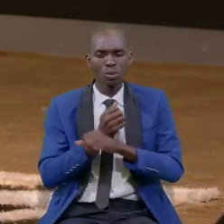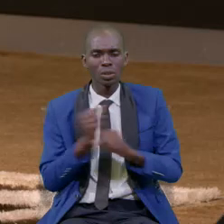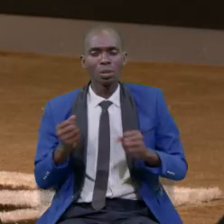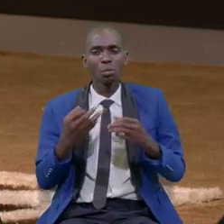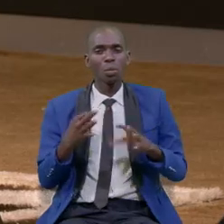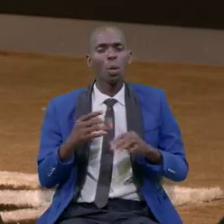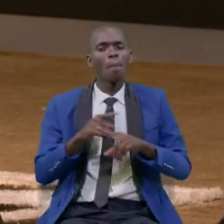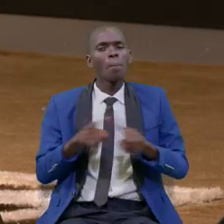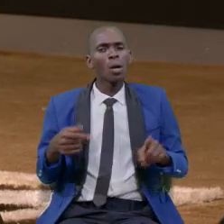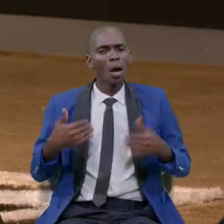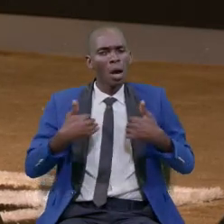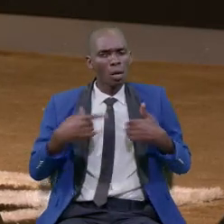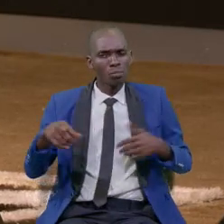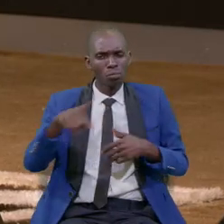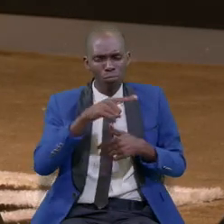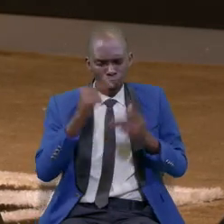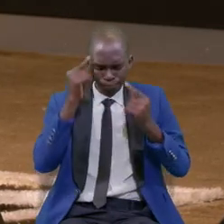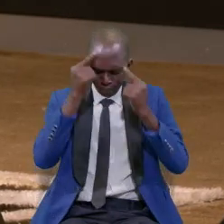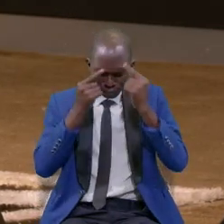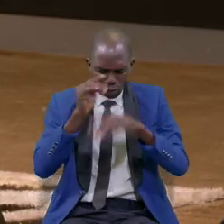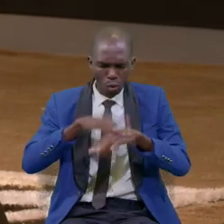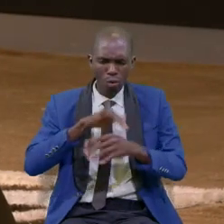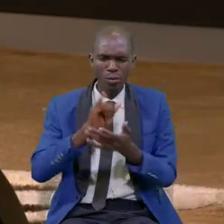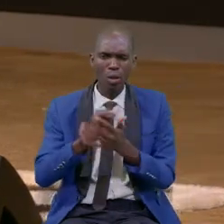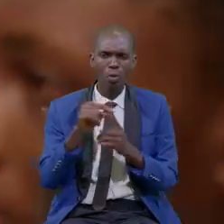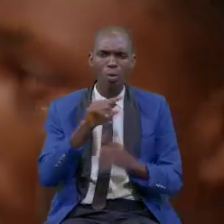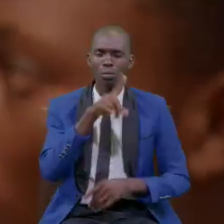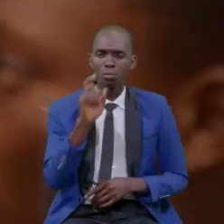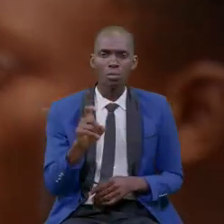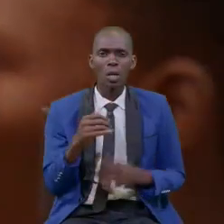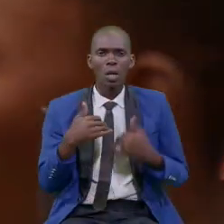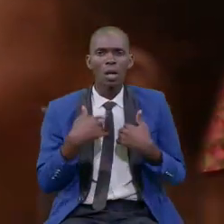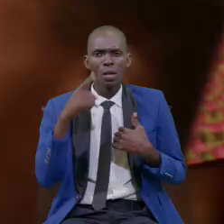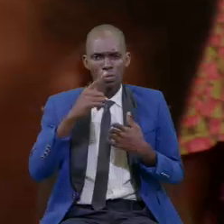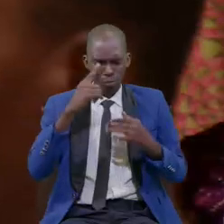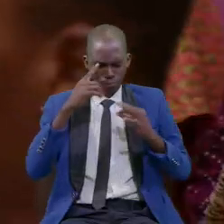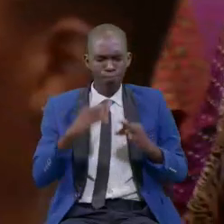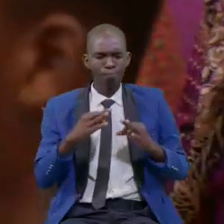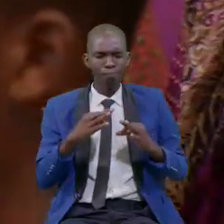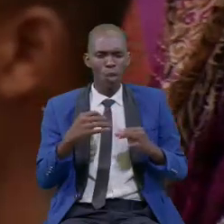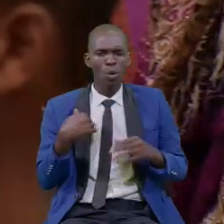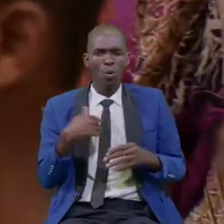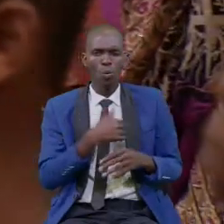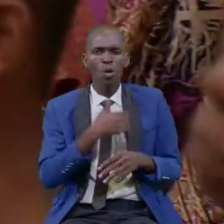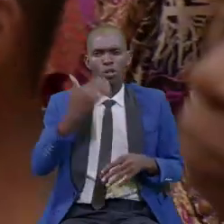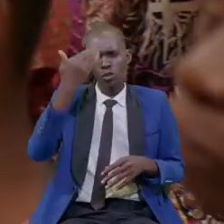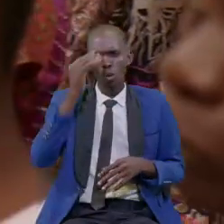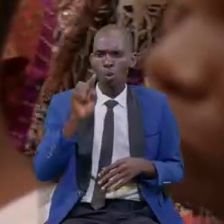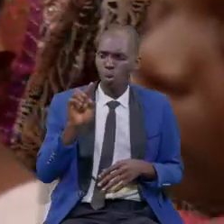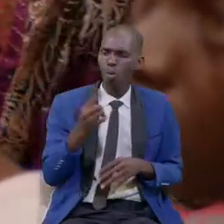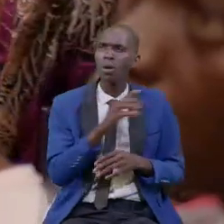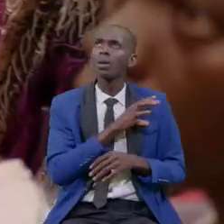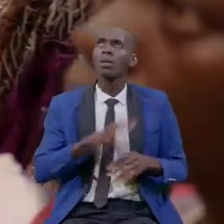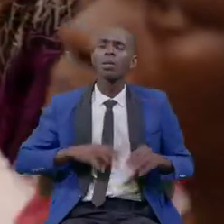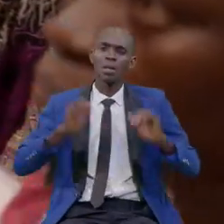it? Have we built conviction on that? Have we said, we know only Christ can save,